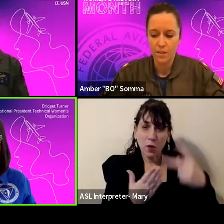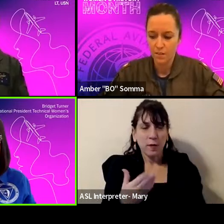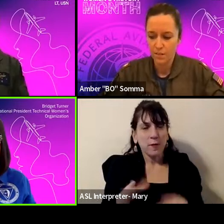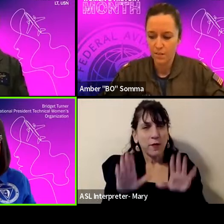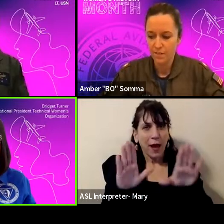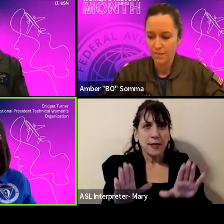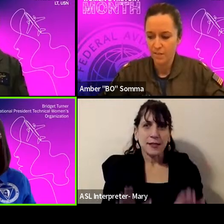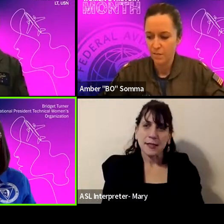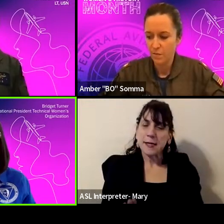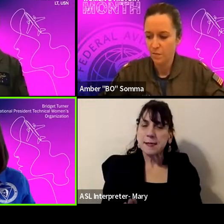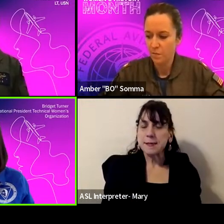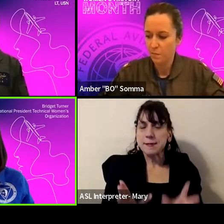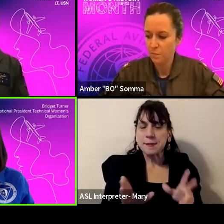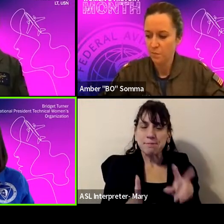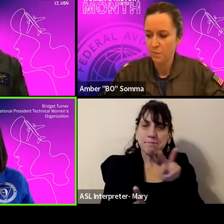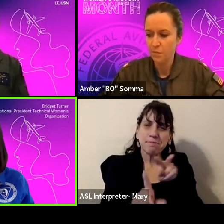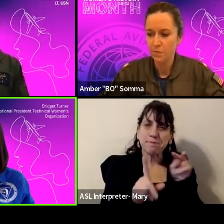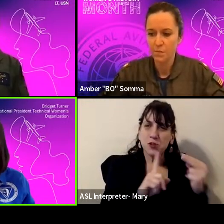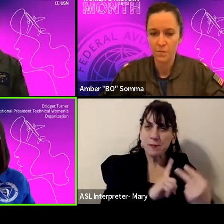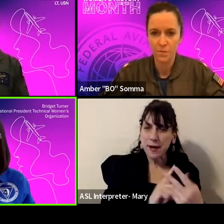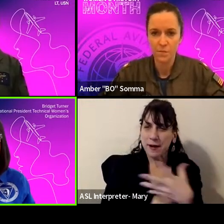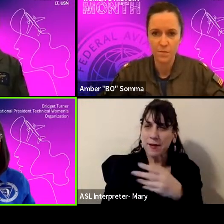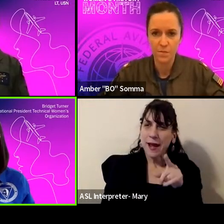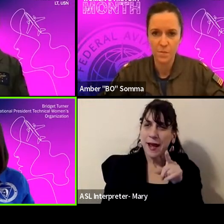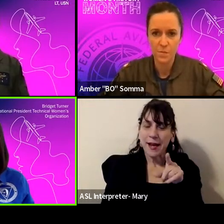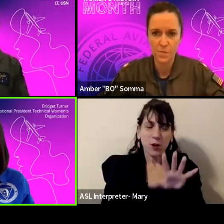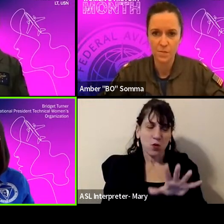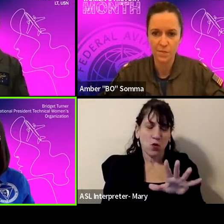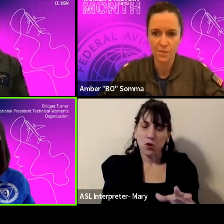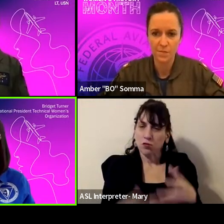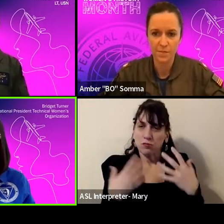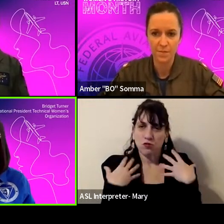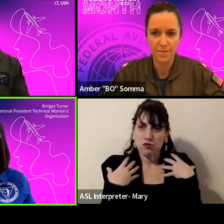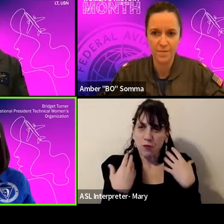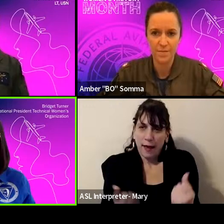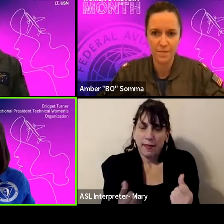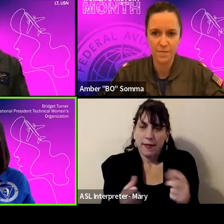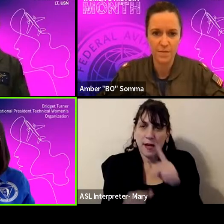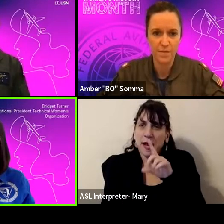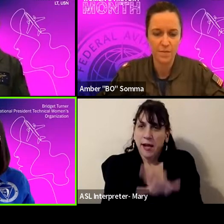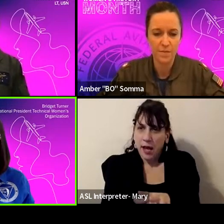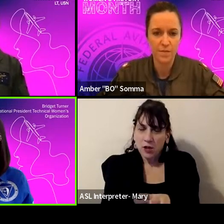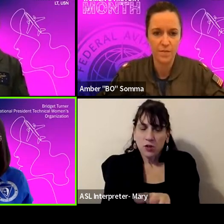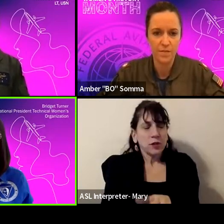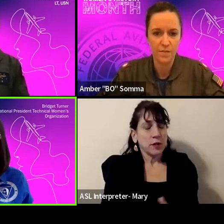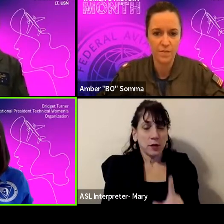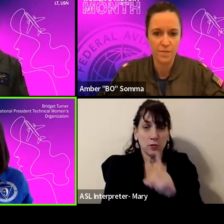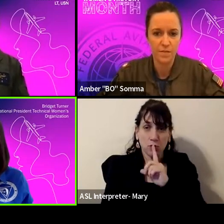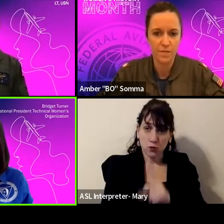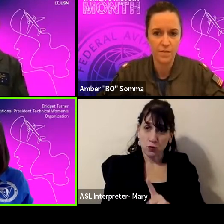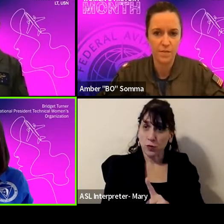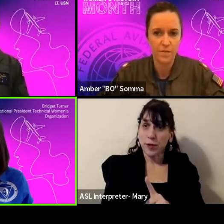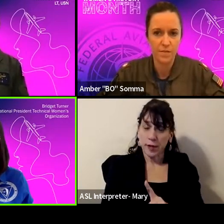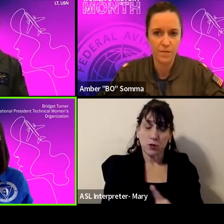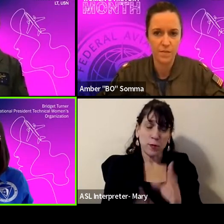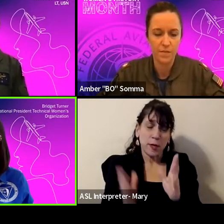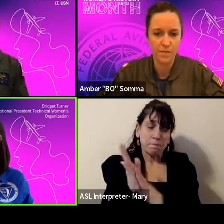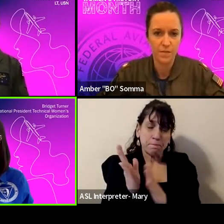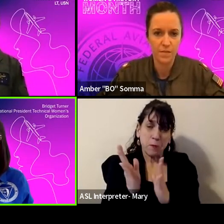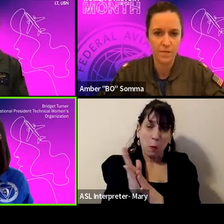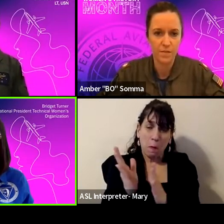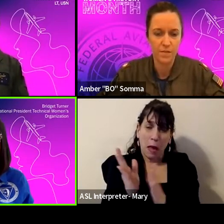excellent insights. And I will have to say your resilience and your dedication and, you know, are truly, truly to be commended. So